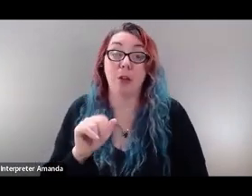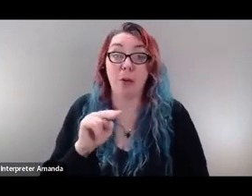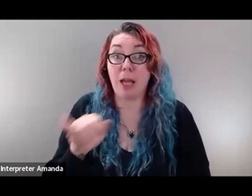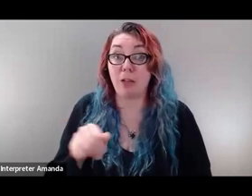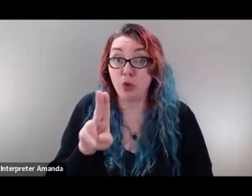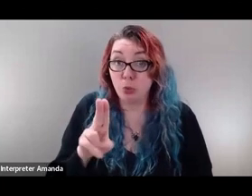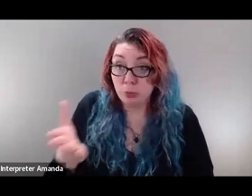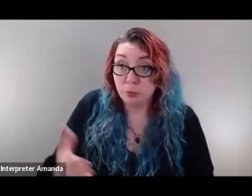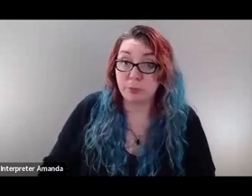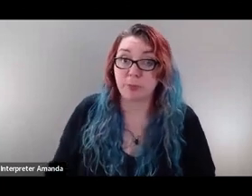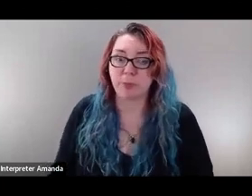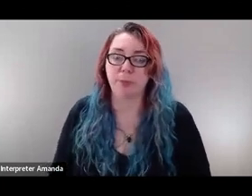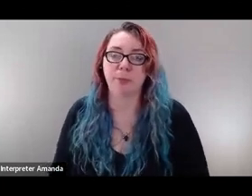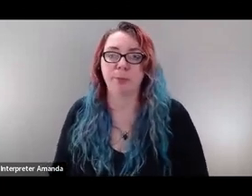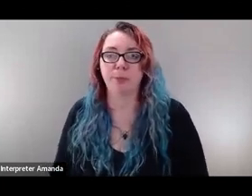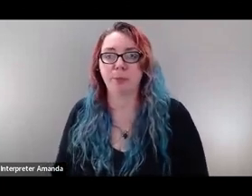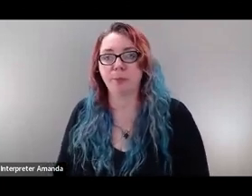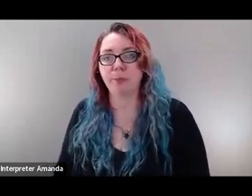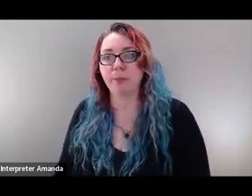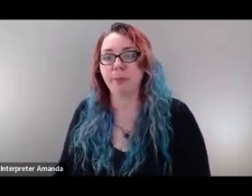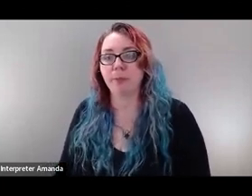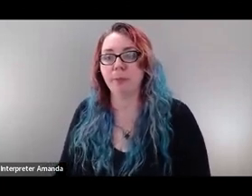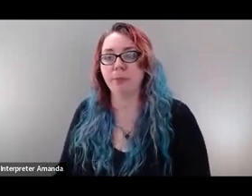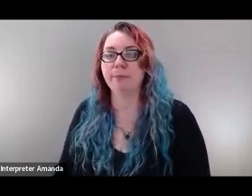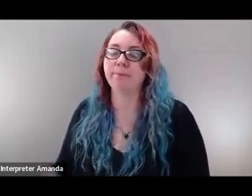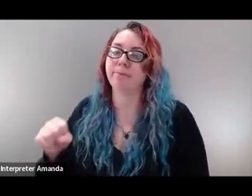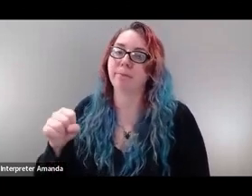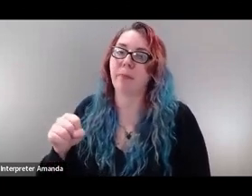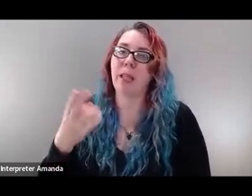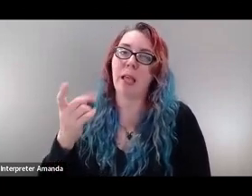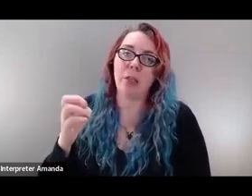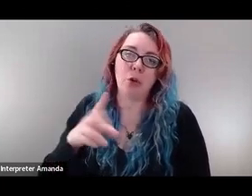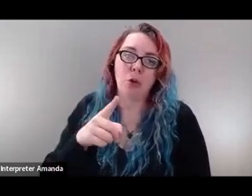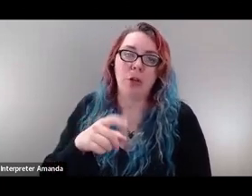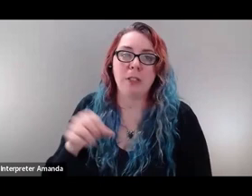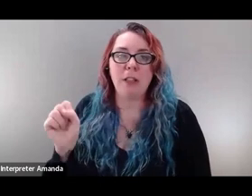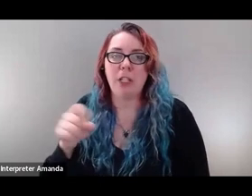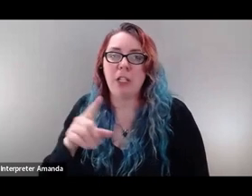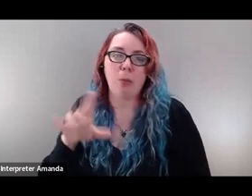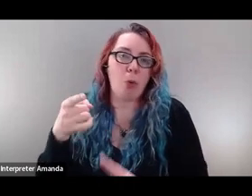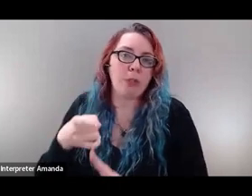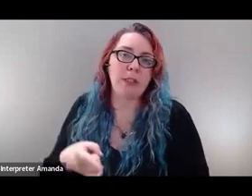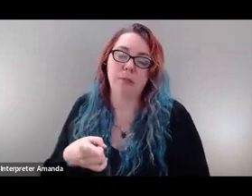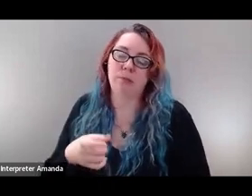I think that I love the points that both Heather and Stephany have made.